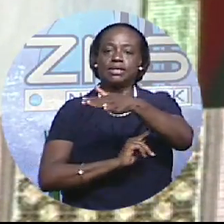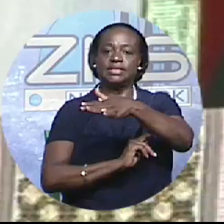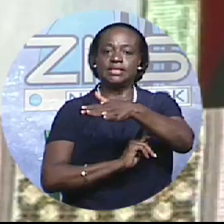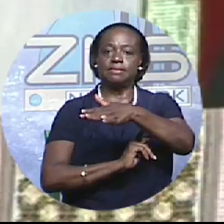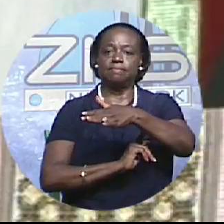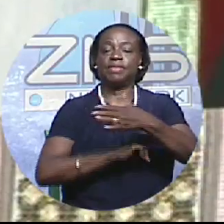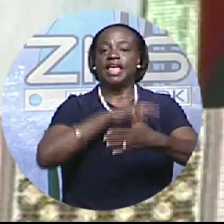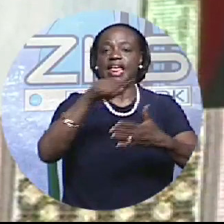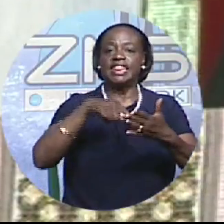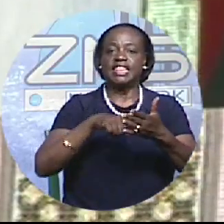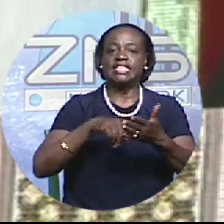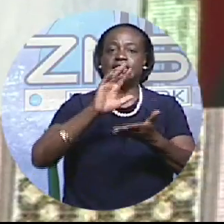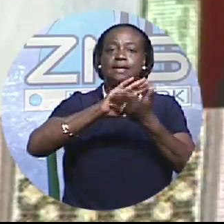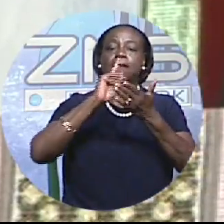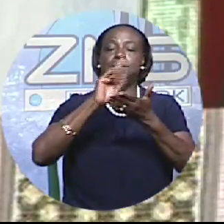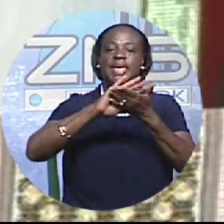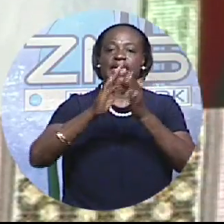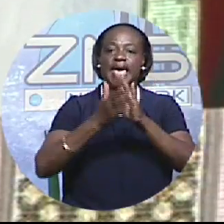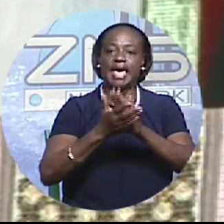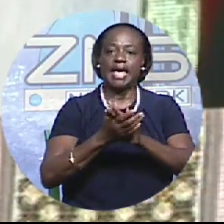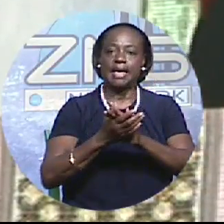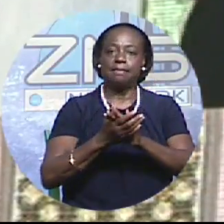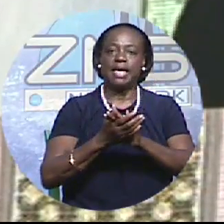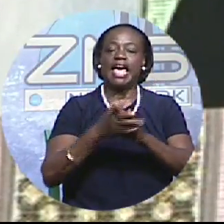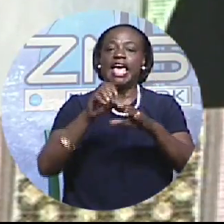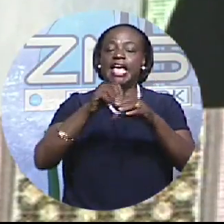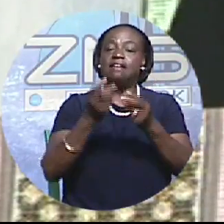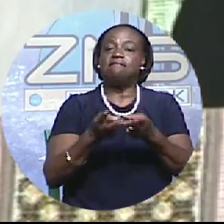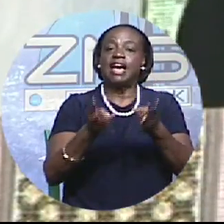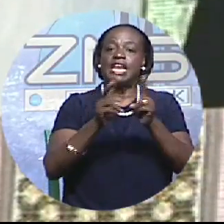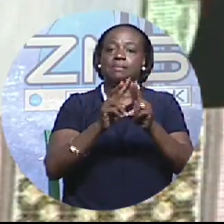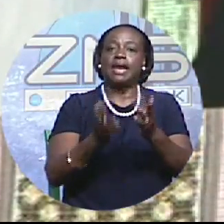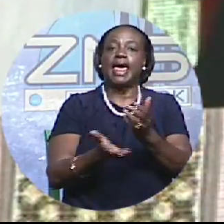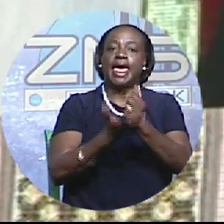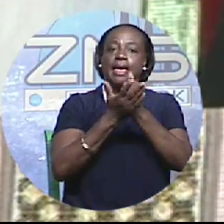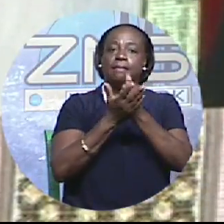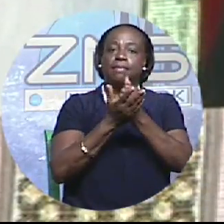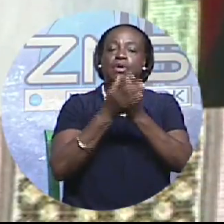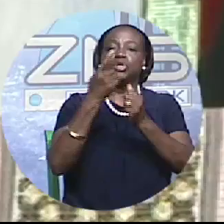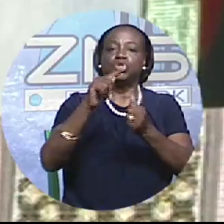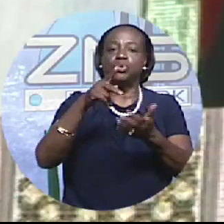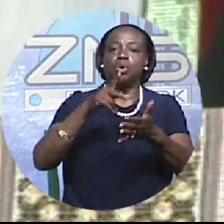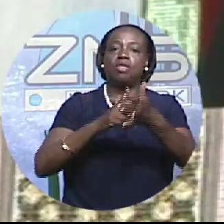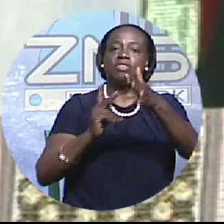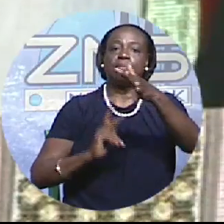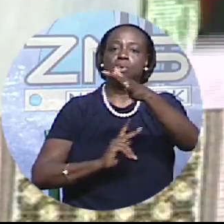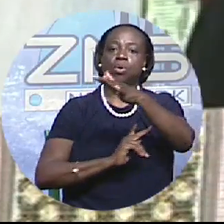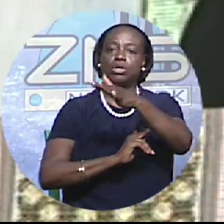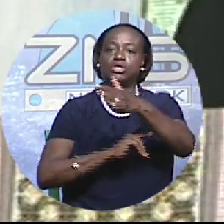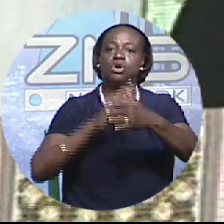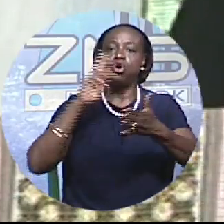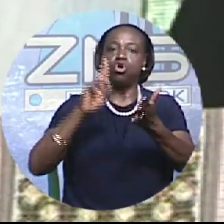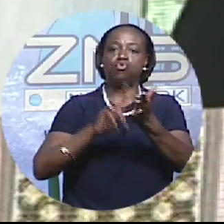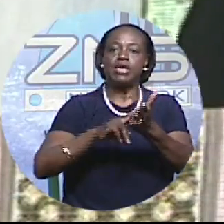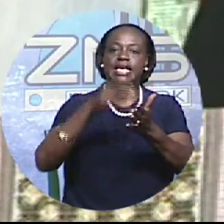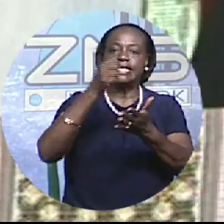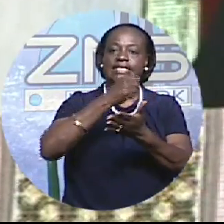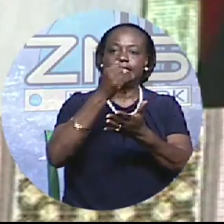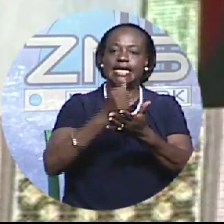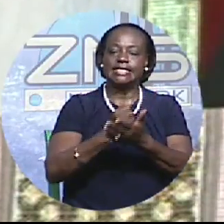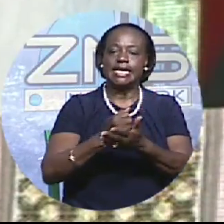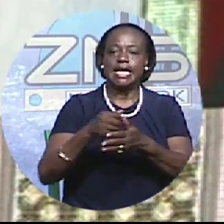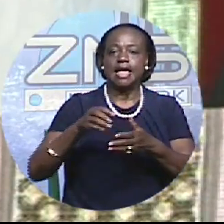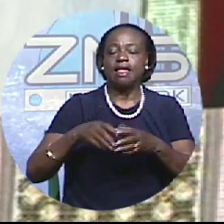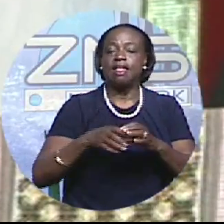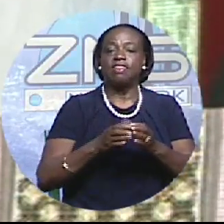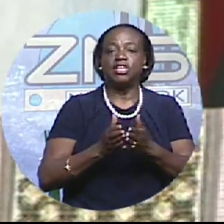help to the, or this became invaluable help to the port in resetting the ship on the right course and in